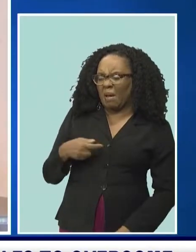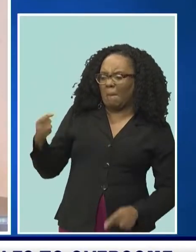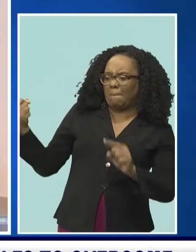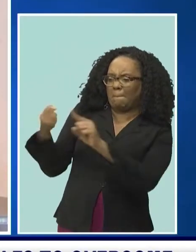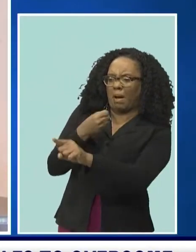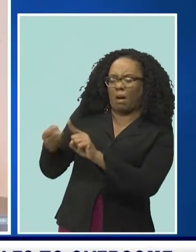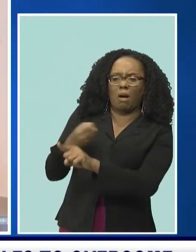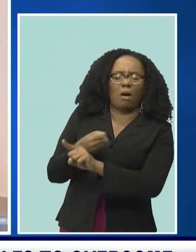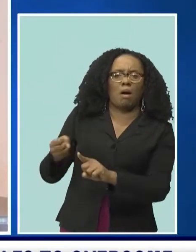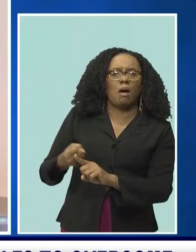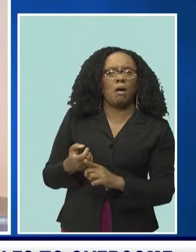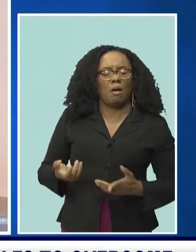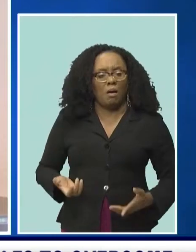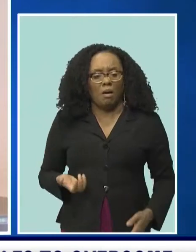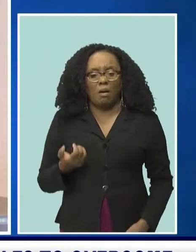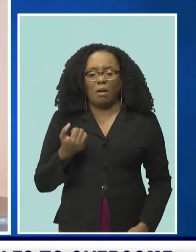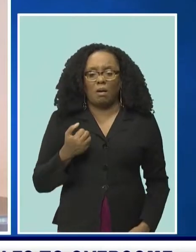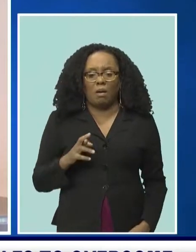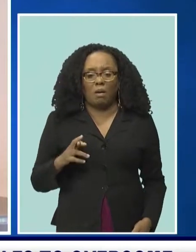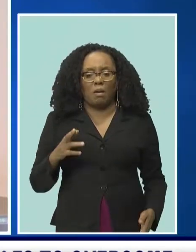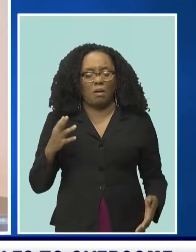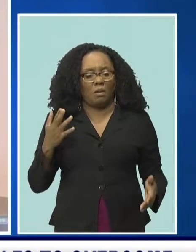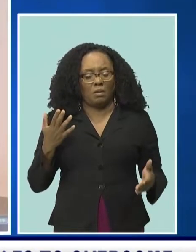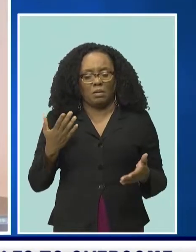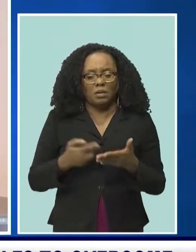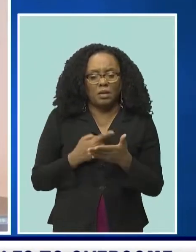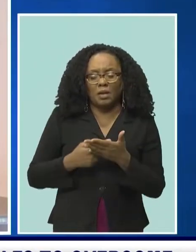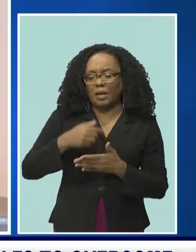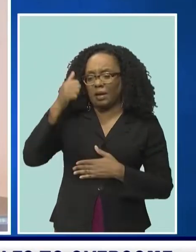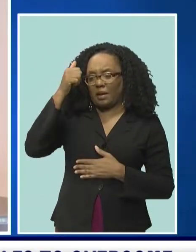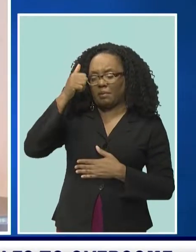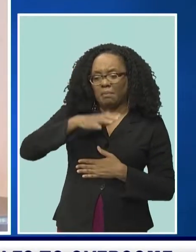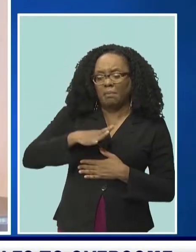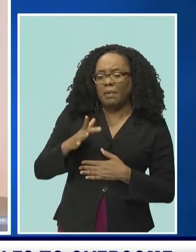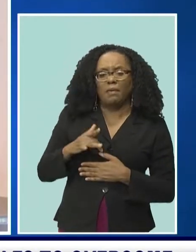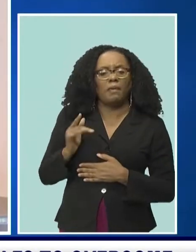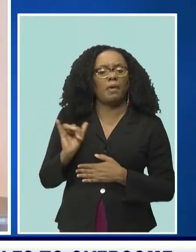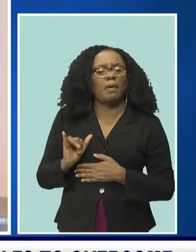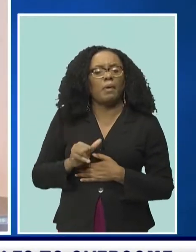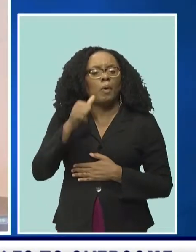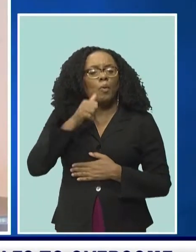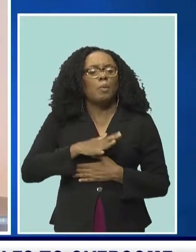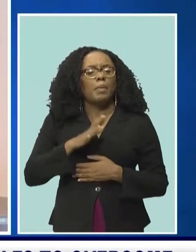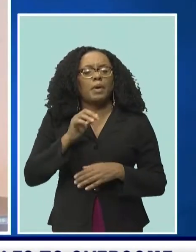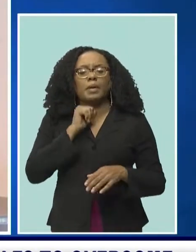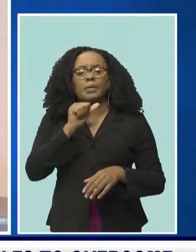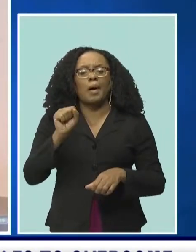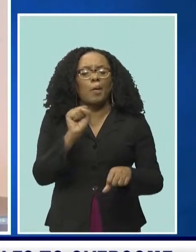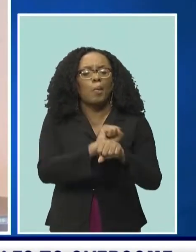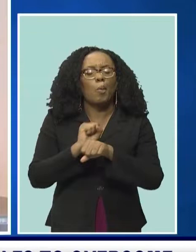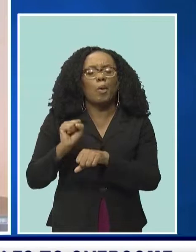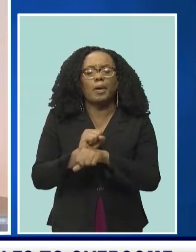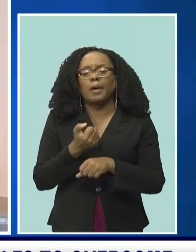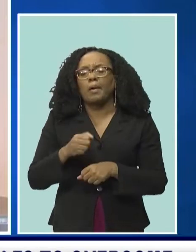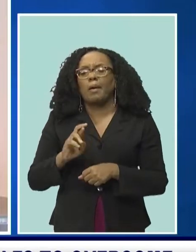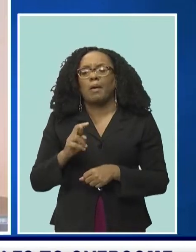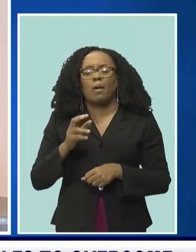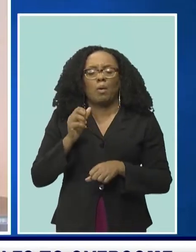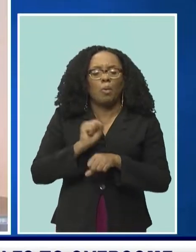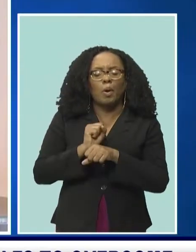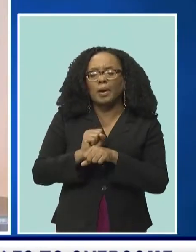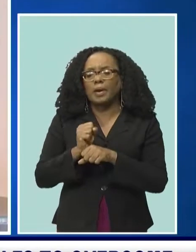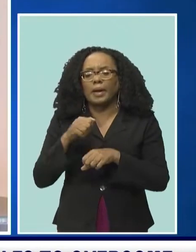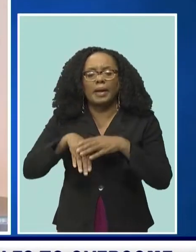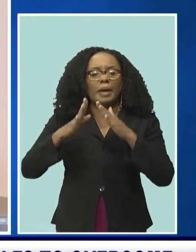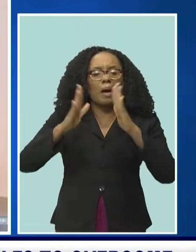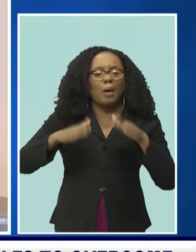a consequence of women's non-performance of domestic chores, or as a breach of some supposed arrangement of power in the household, gender is at the